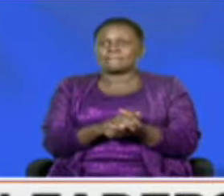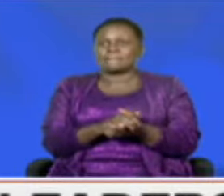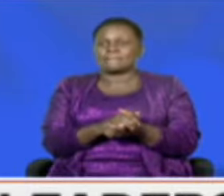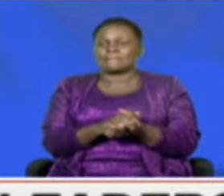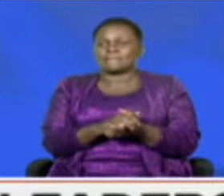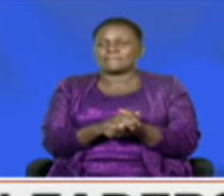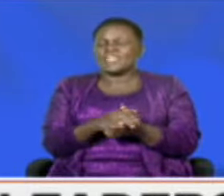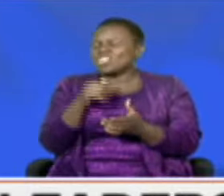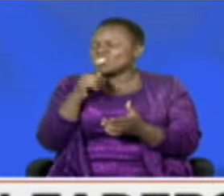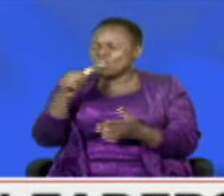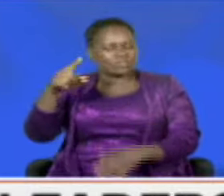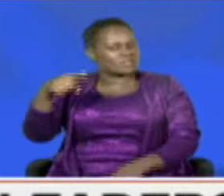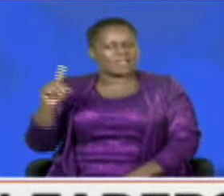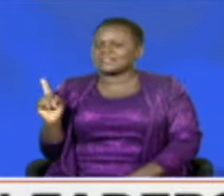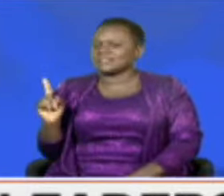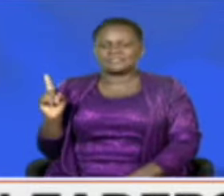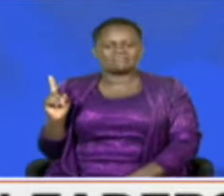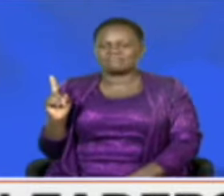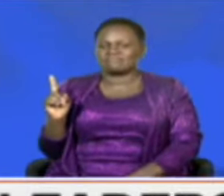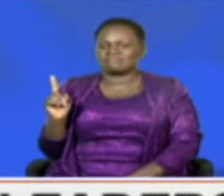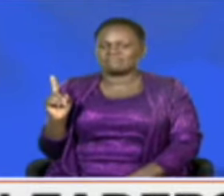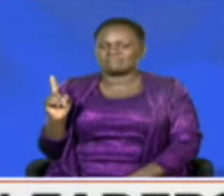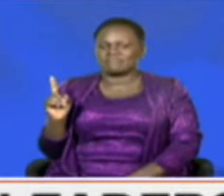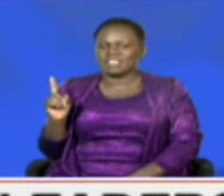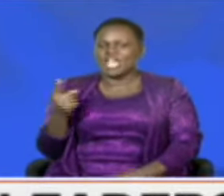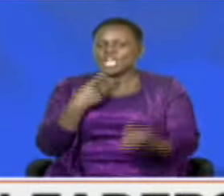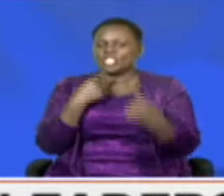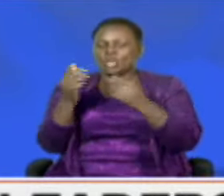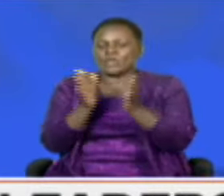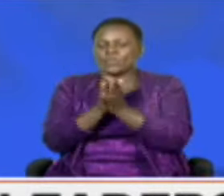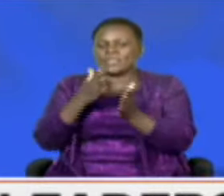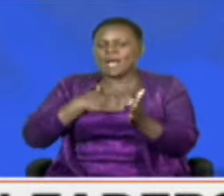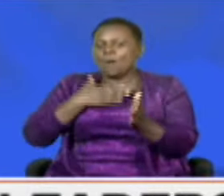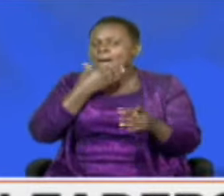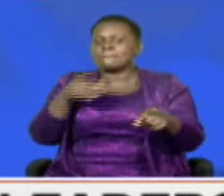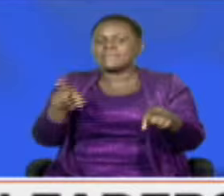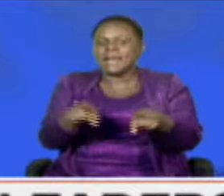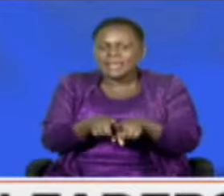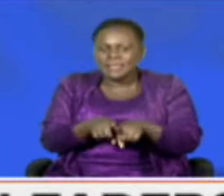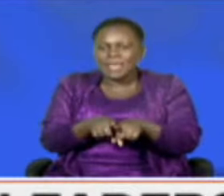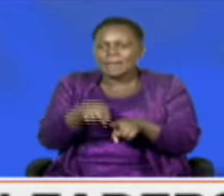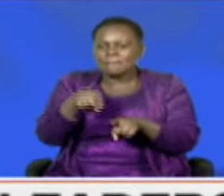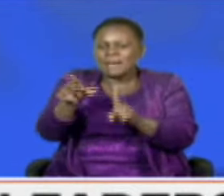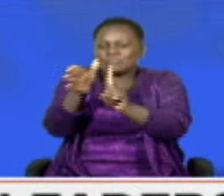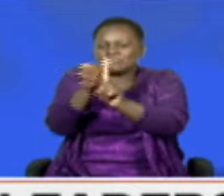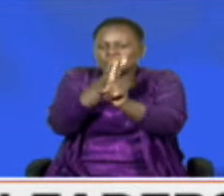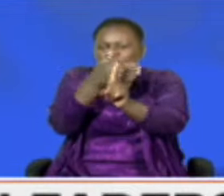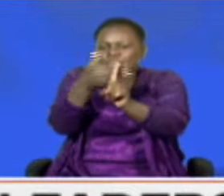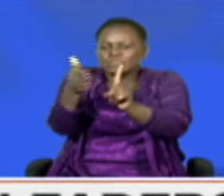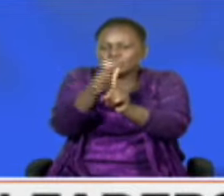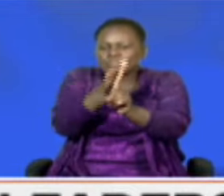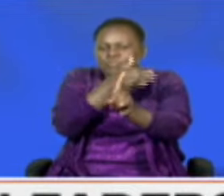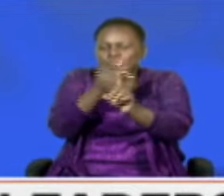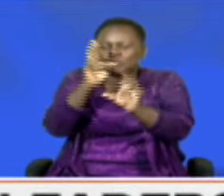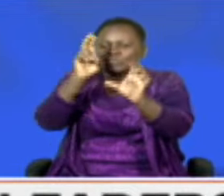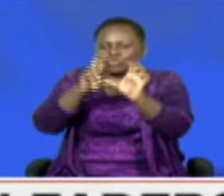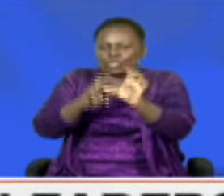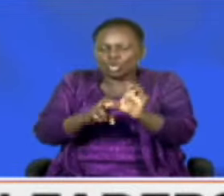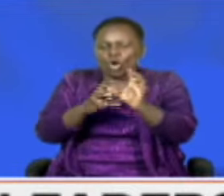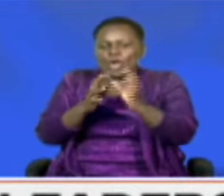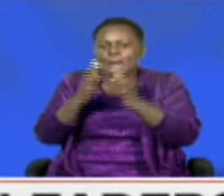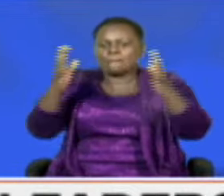It is not right. And I'm talking to our brothers who have been enticed into this thing called broad